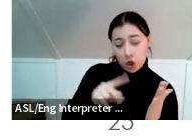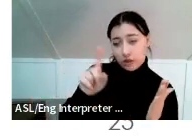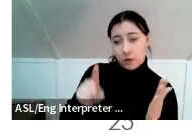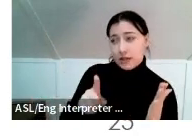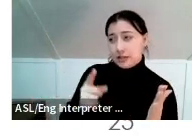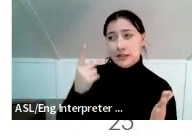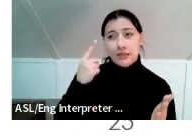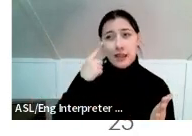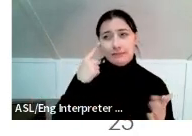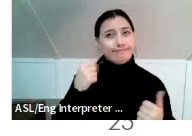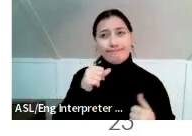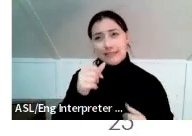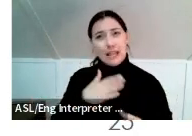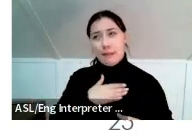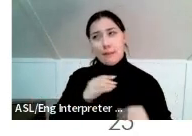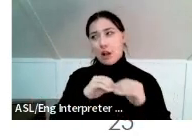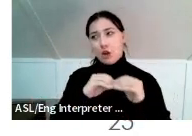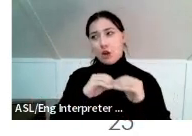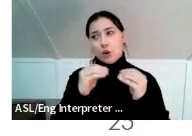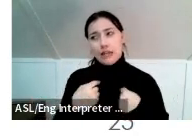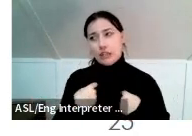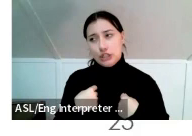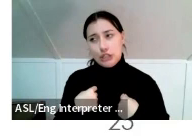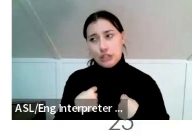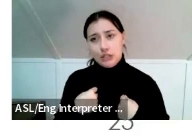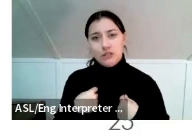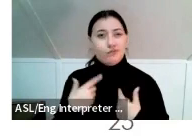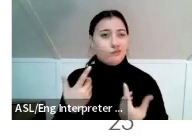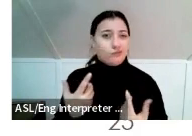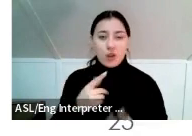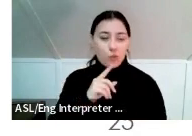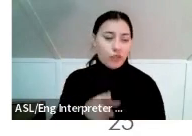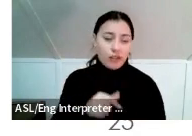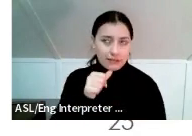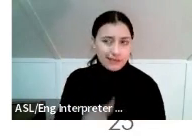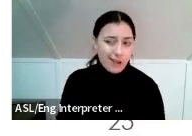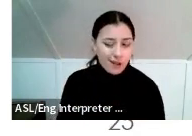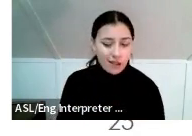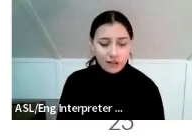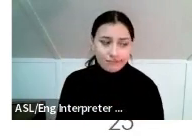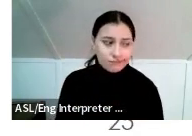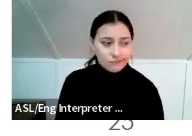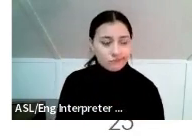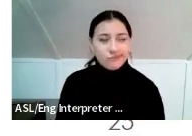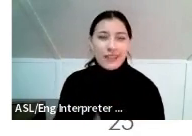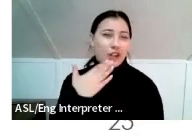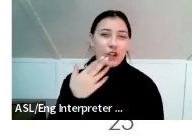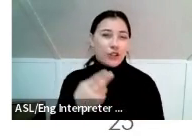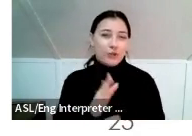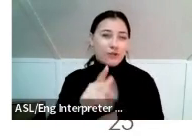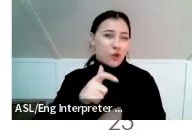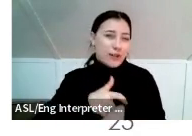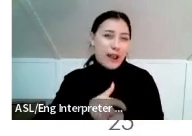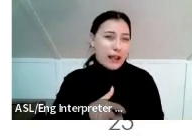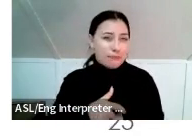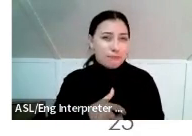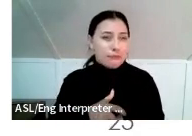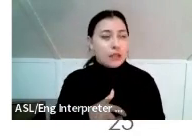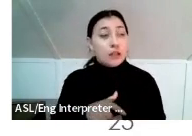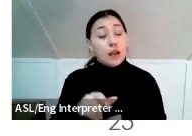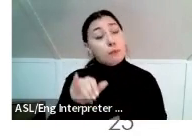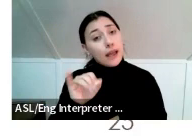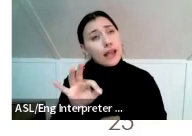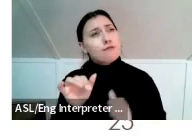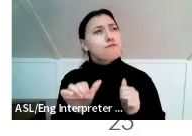my organization, then it's really not a good use of your time. If you have questions about whether or